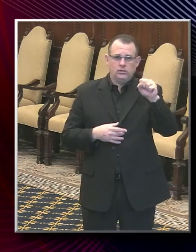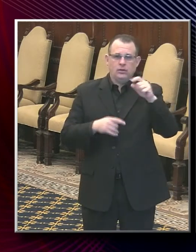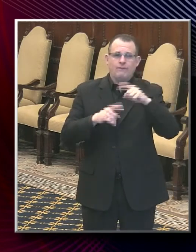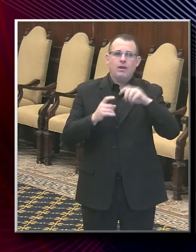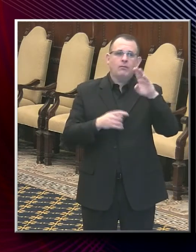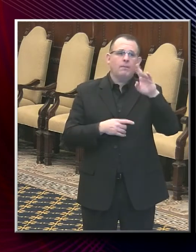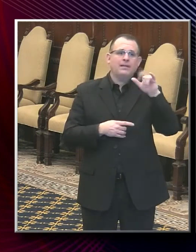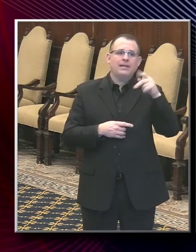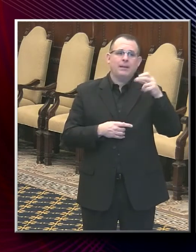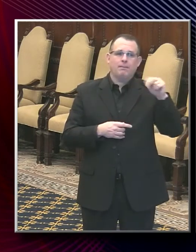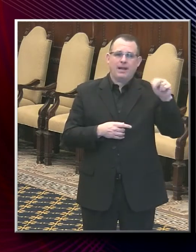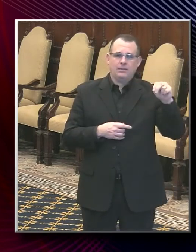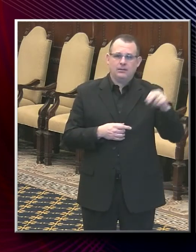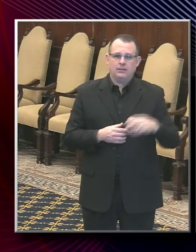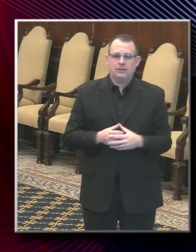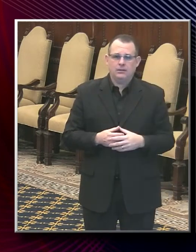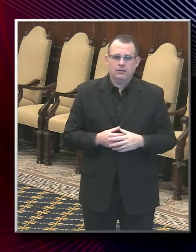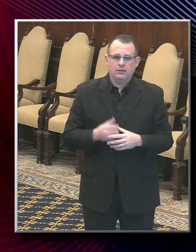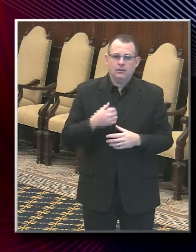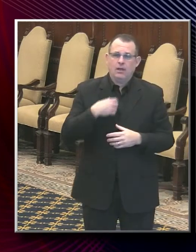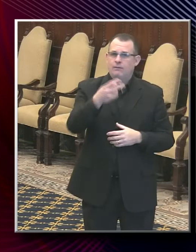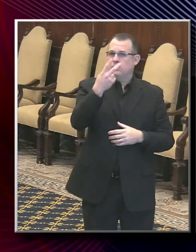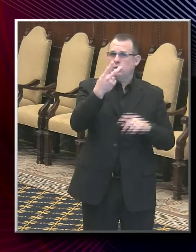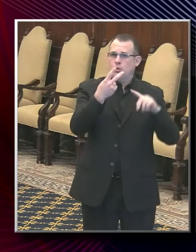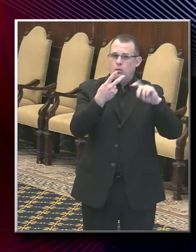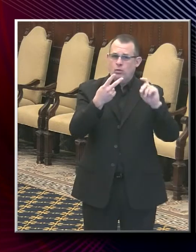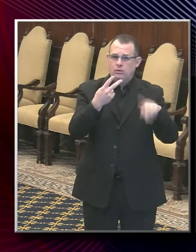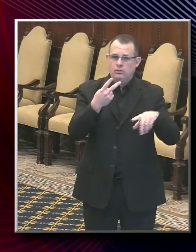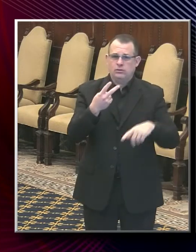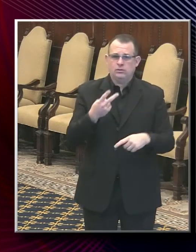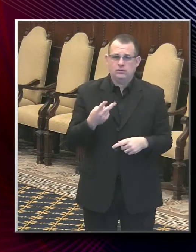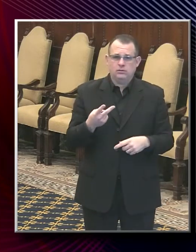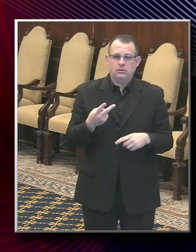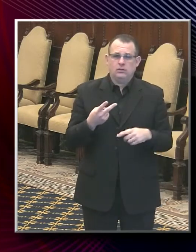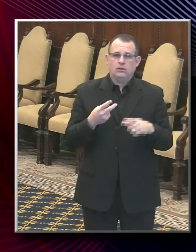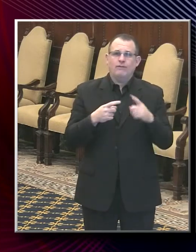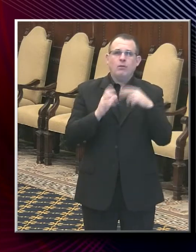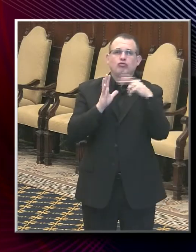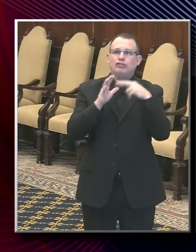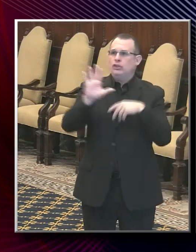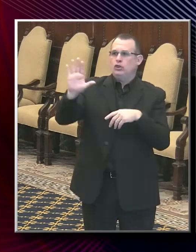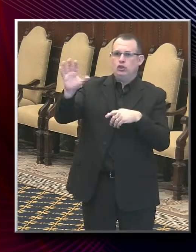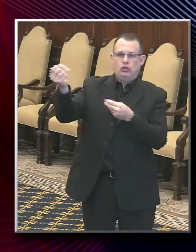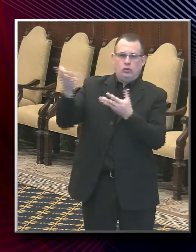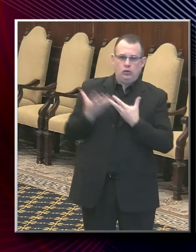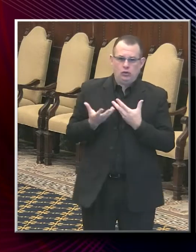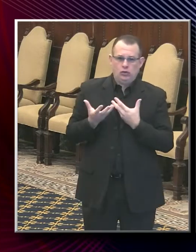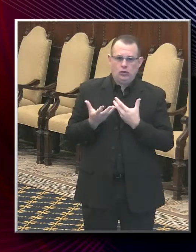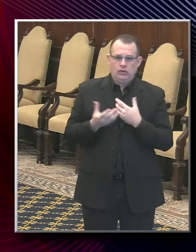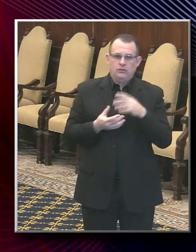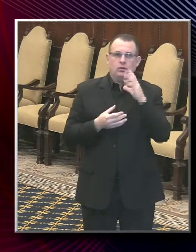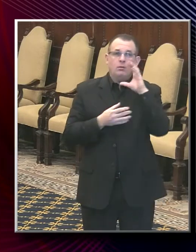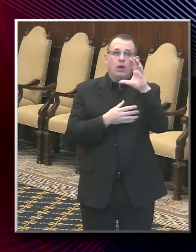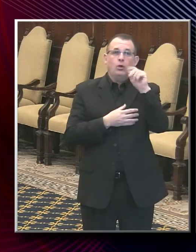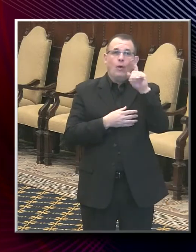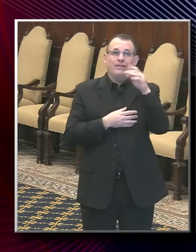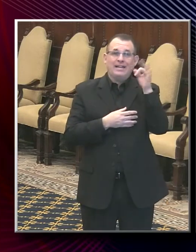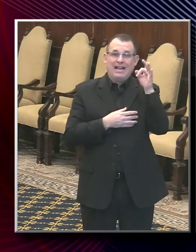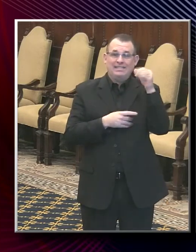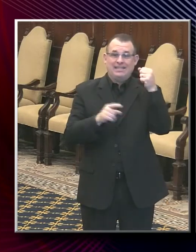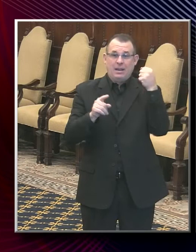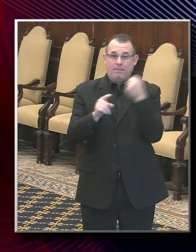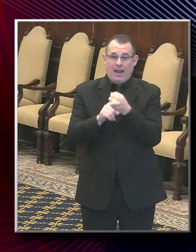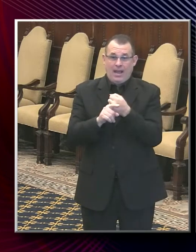I had two questions. My first is from a reader. How has COVID-19 affected the prison commissary